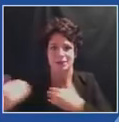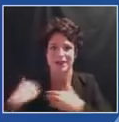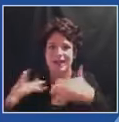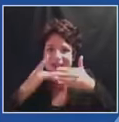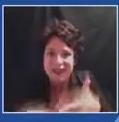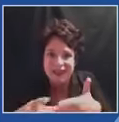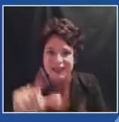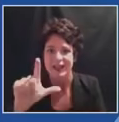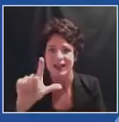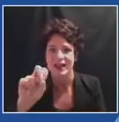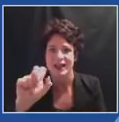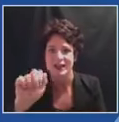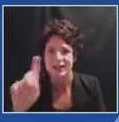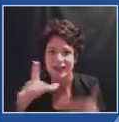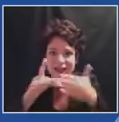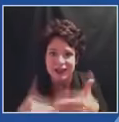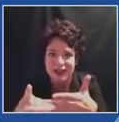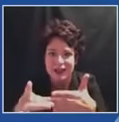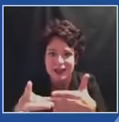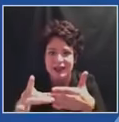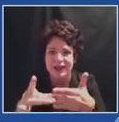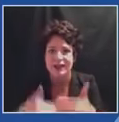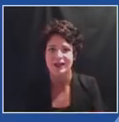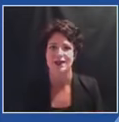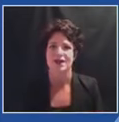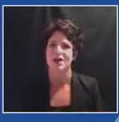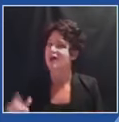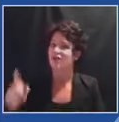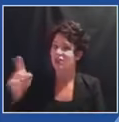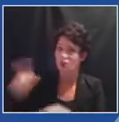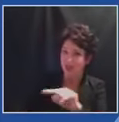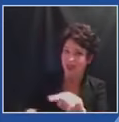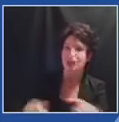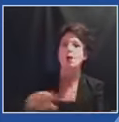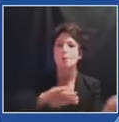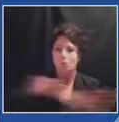Lead. Get out of the way so others can, Mr. President.